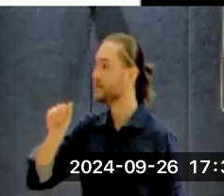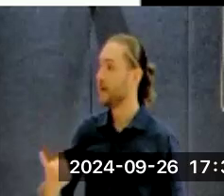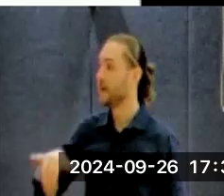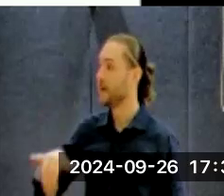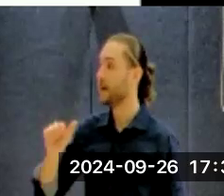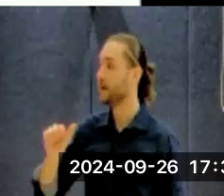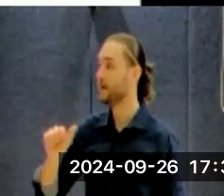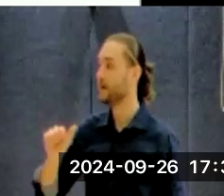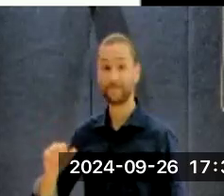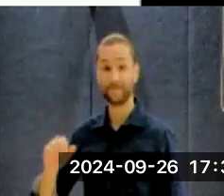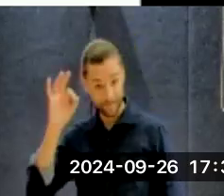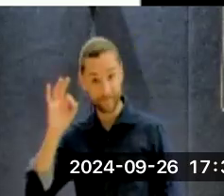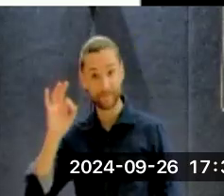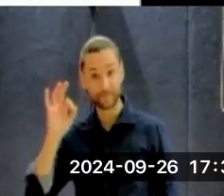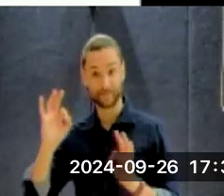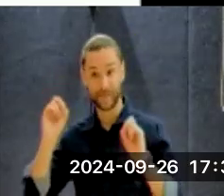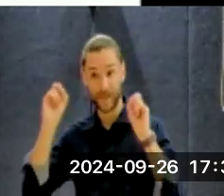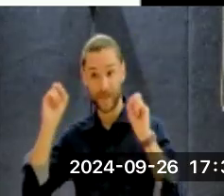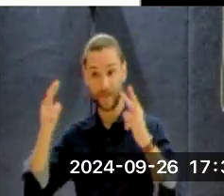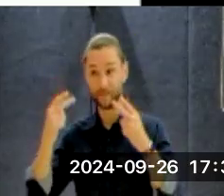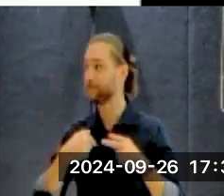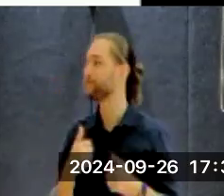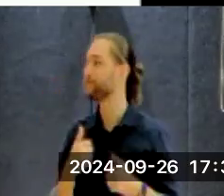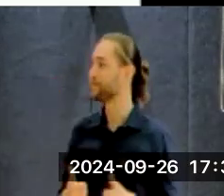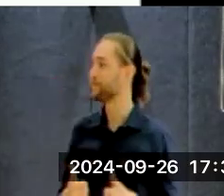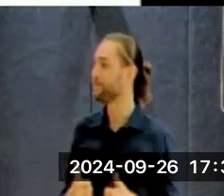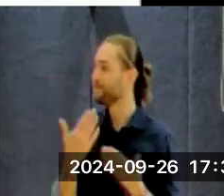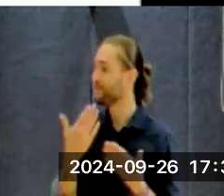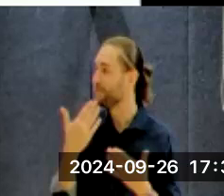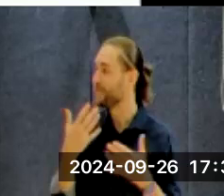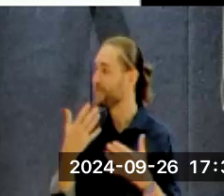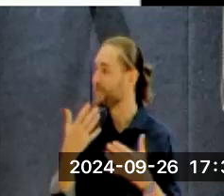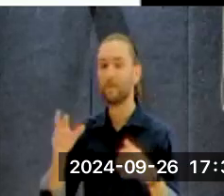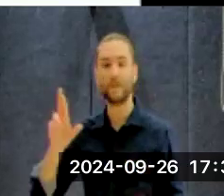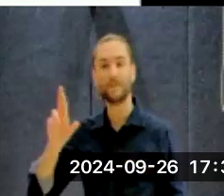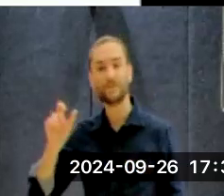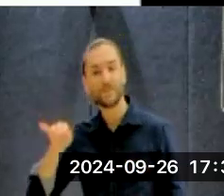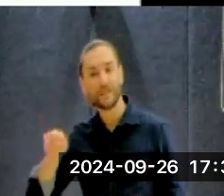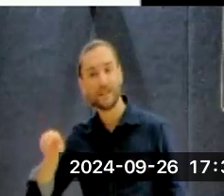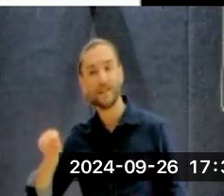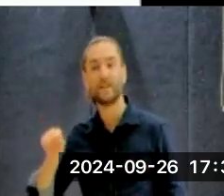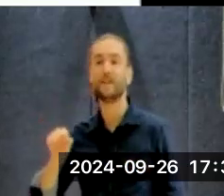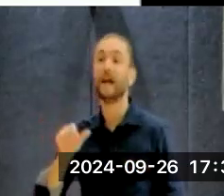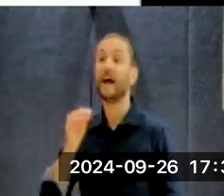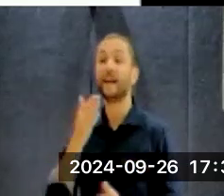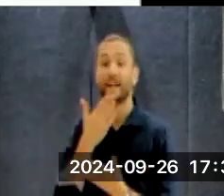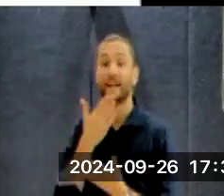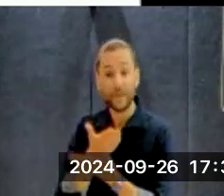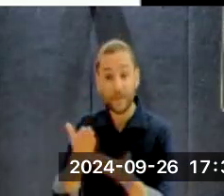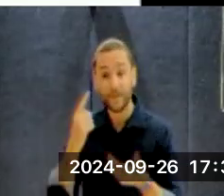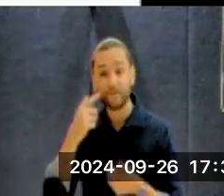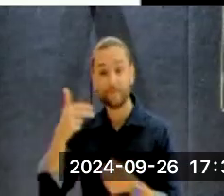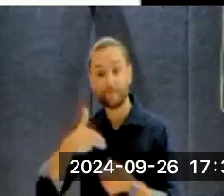Can everyone hear me okay? Great. Well, thank you so much, Regina, and thank you all for coming to